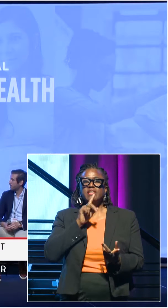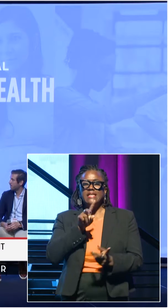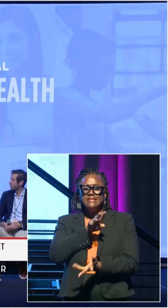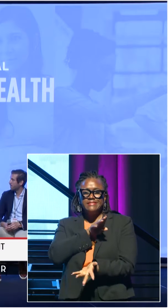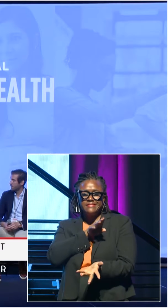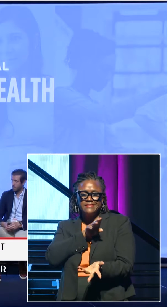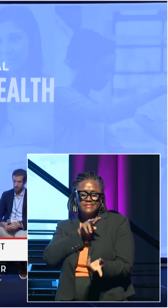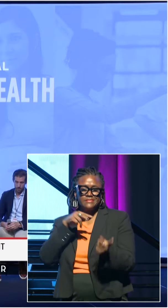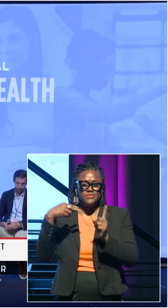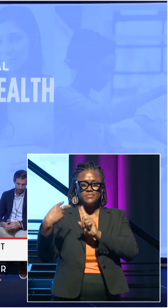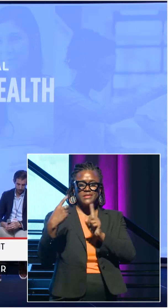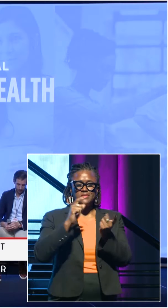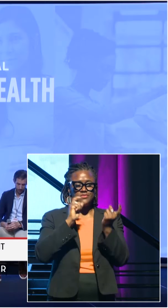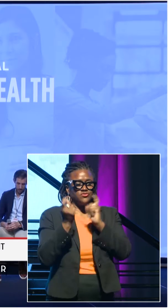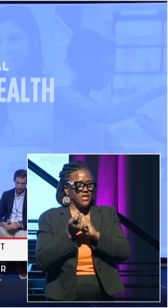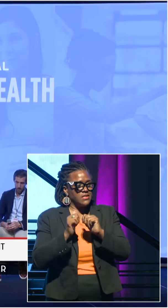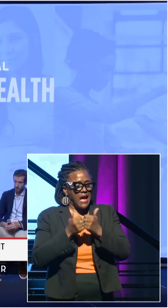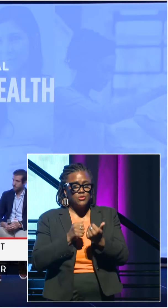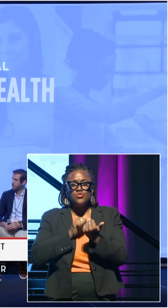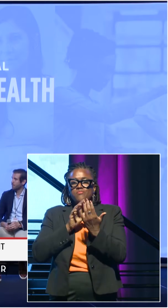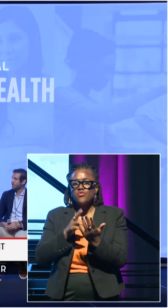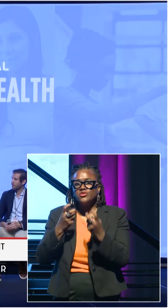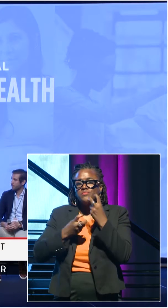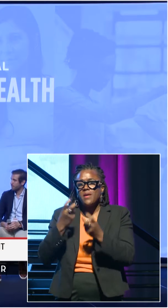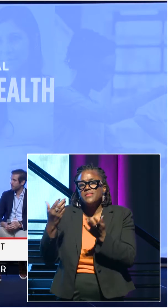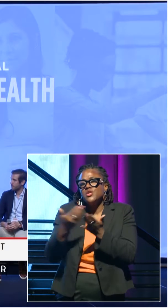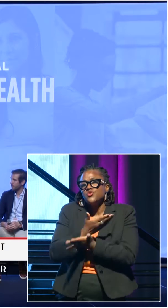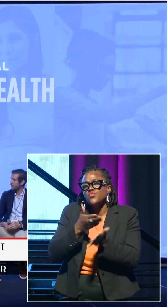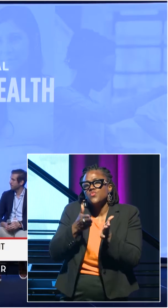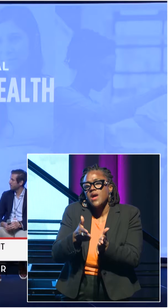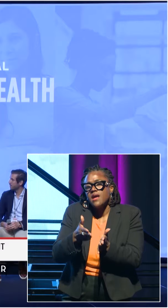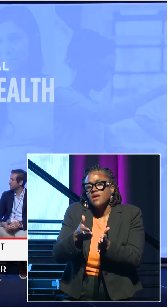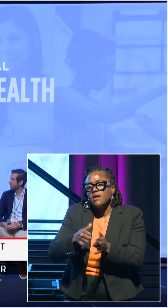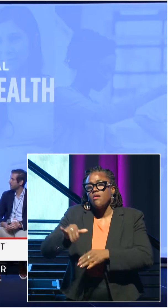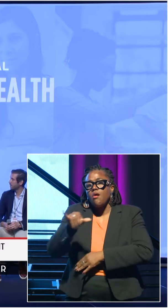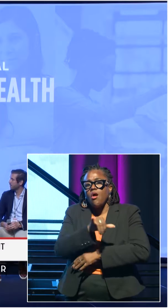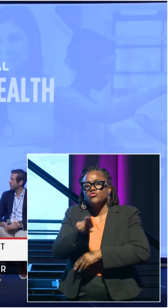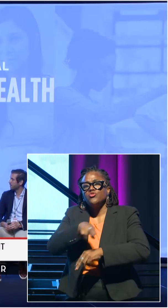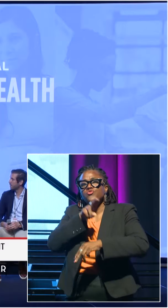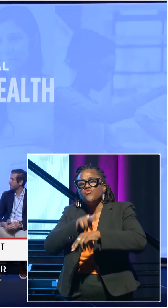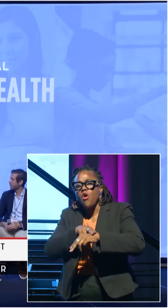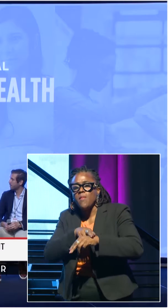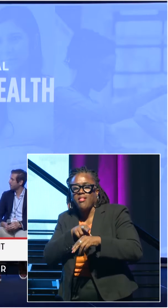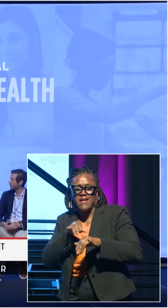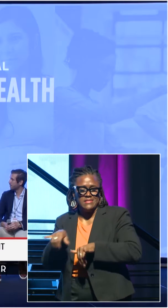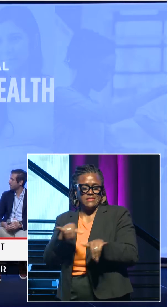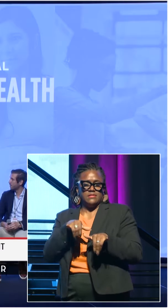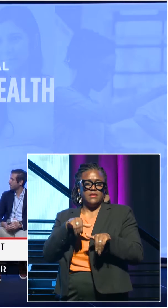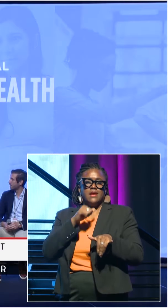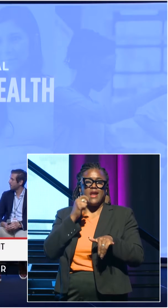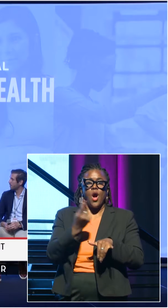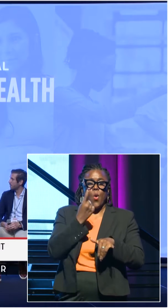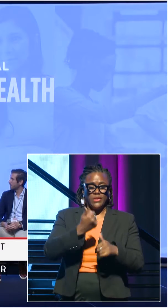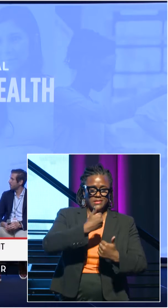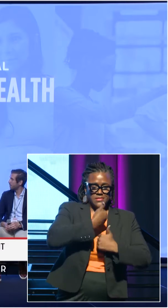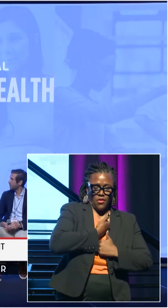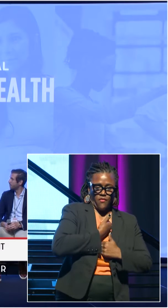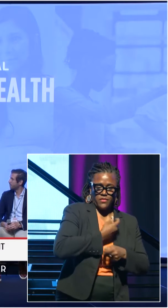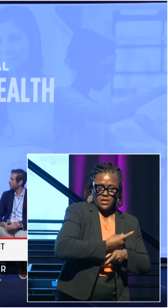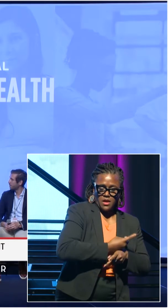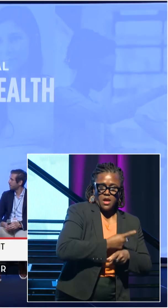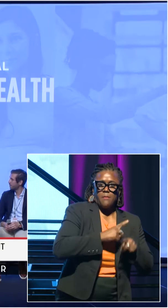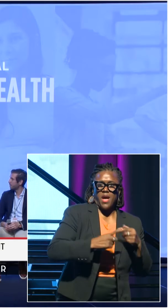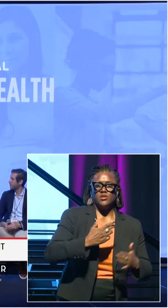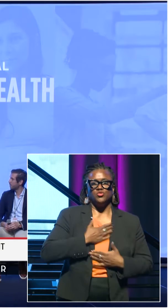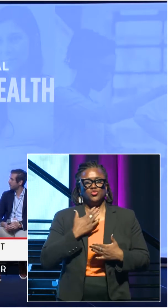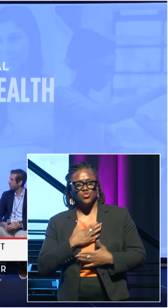shift of approaching these problems in a new way. And it's also normalizing not just self-care, but joy